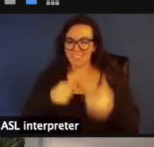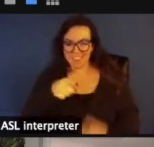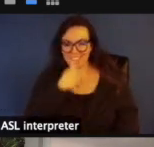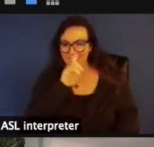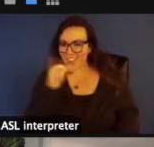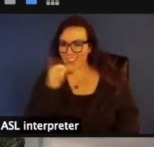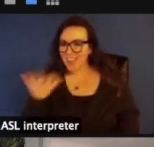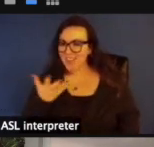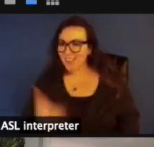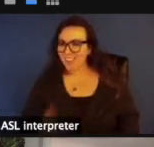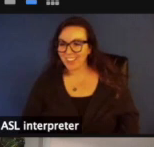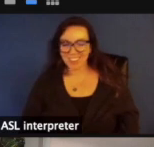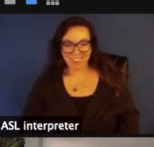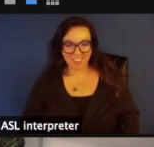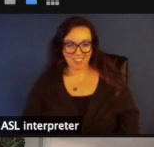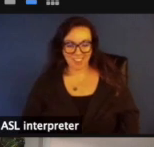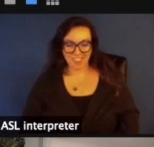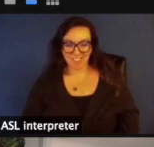you? What is this?